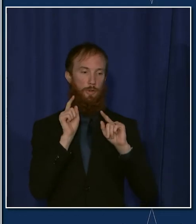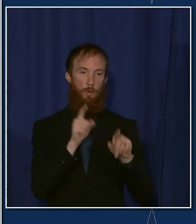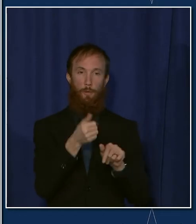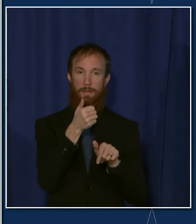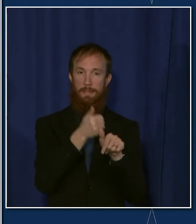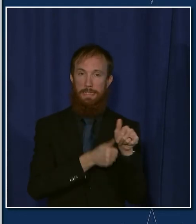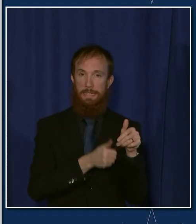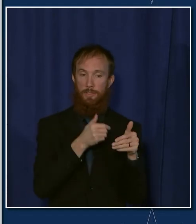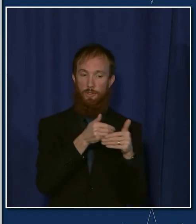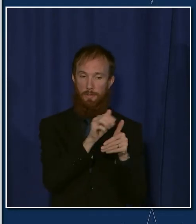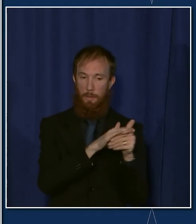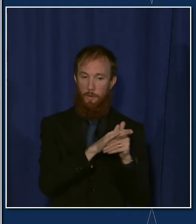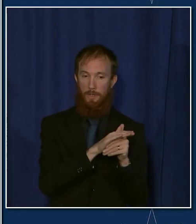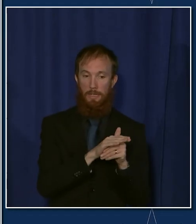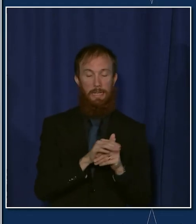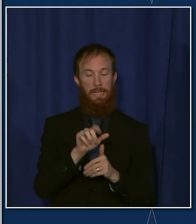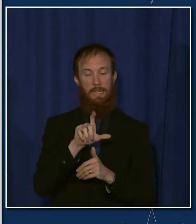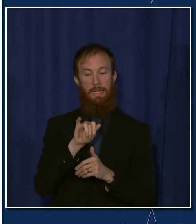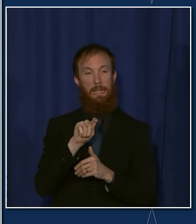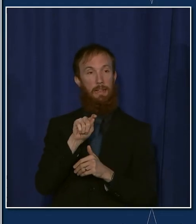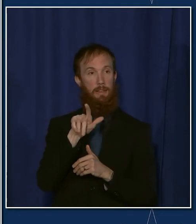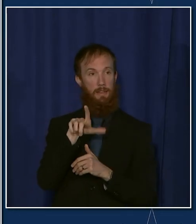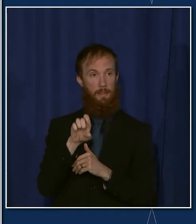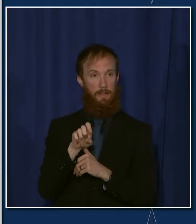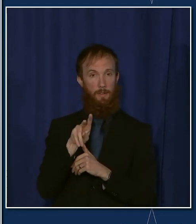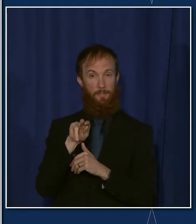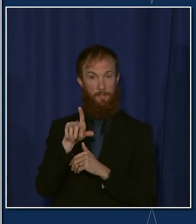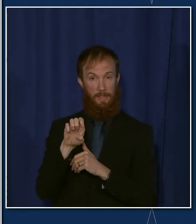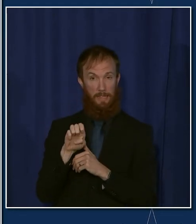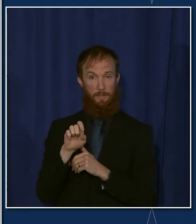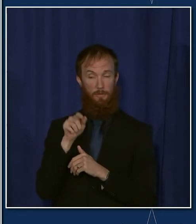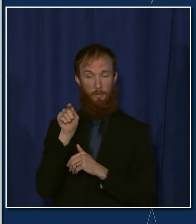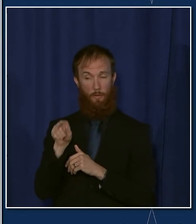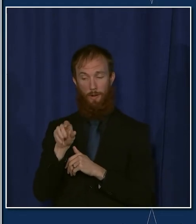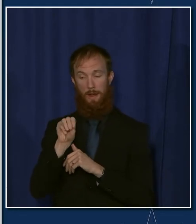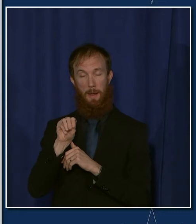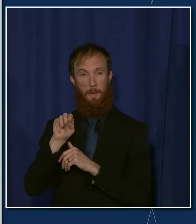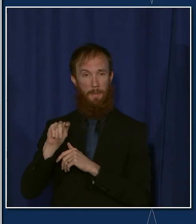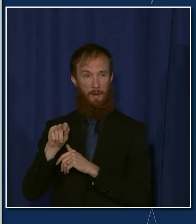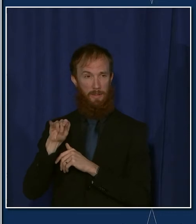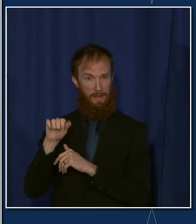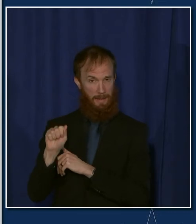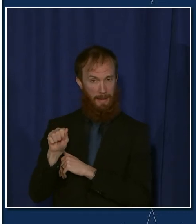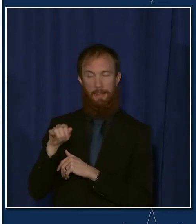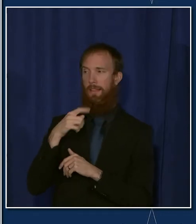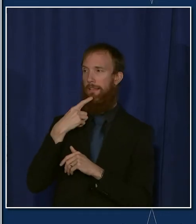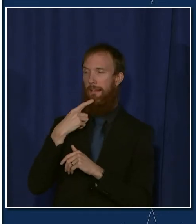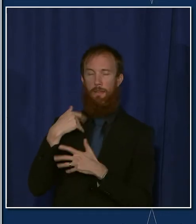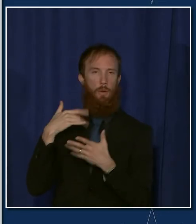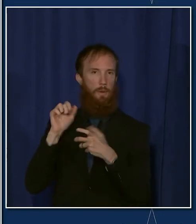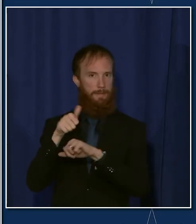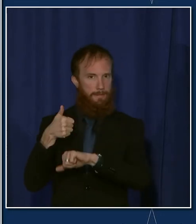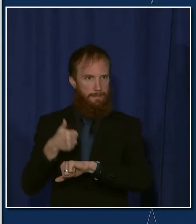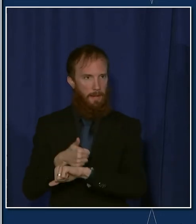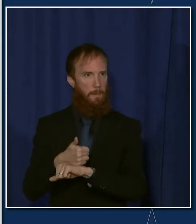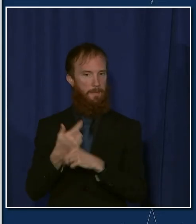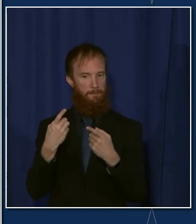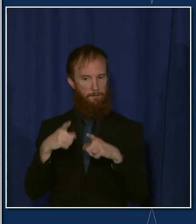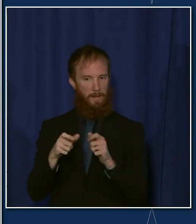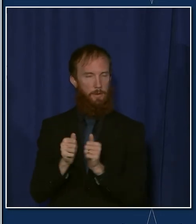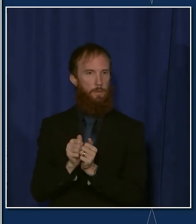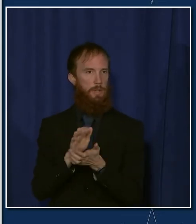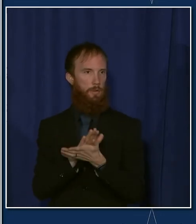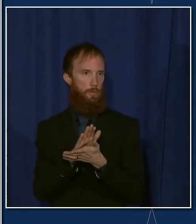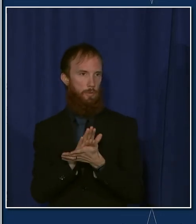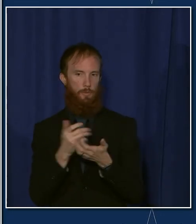Village community, Mount Sinai was an example where they said, we'd like to put some events together with you at some of your schools because we have a